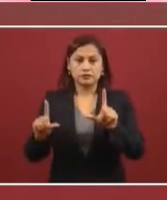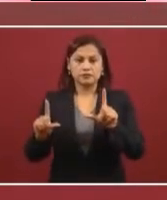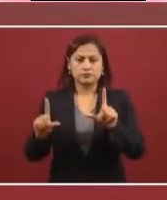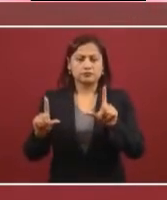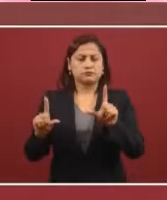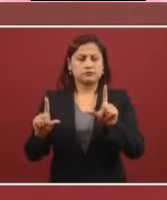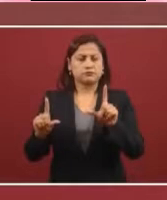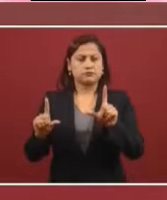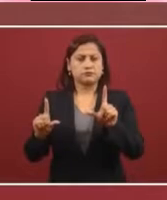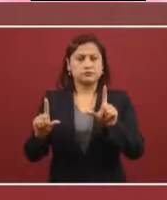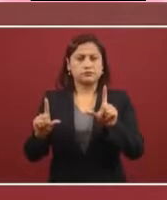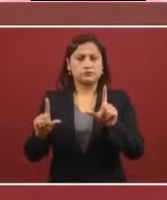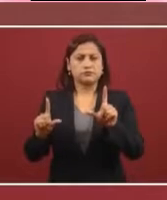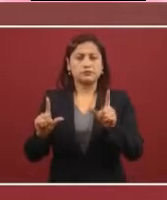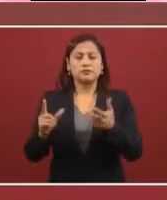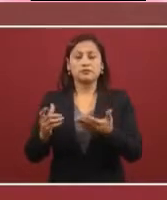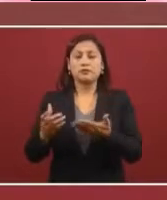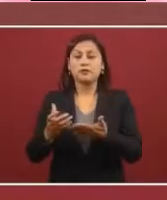will earn